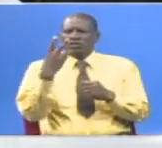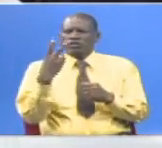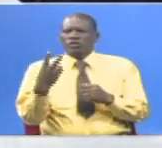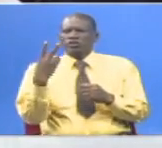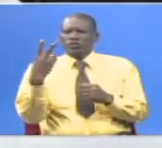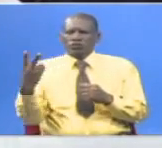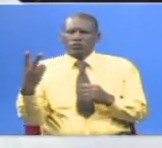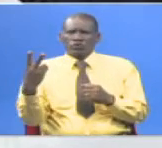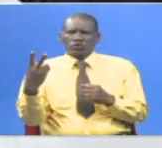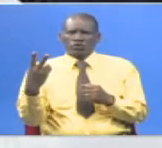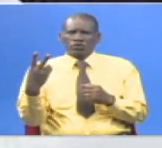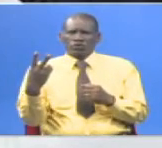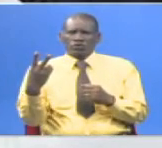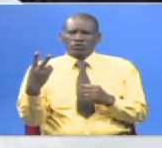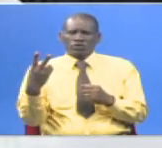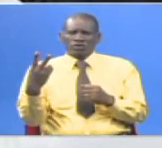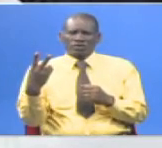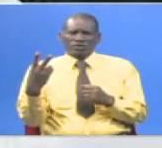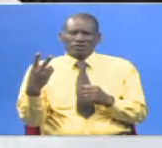2022,